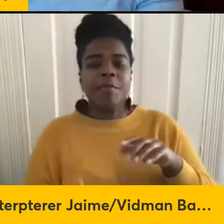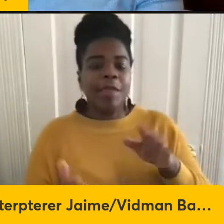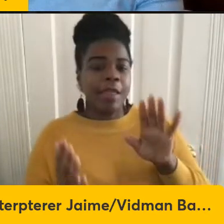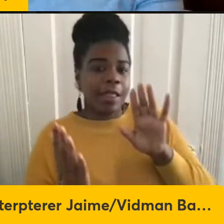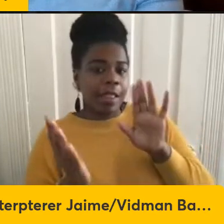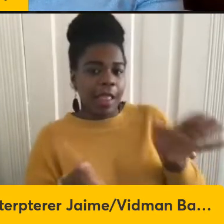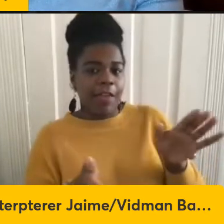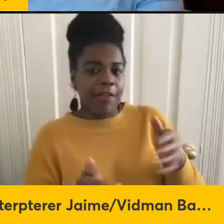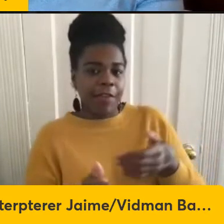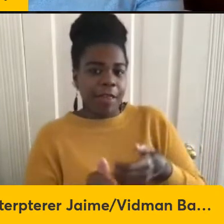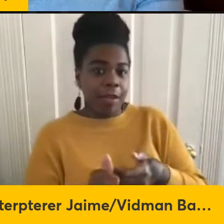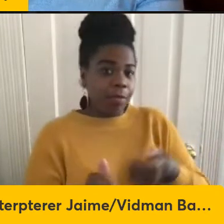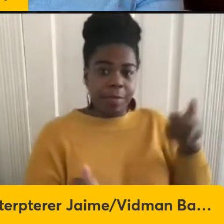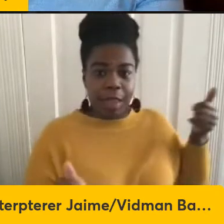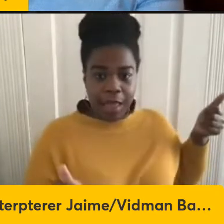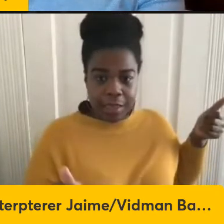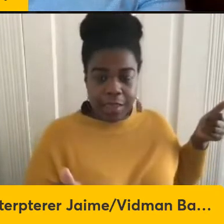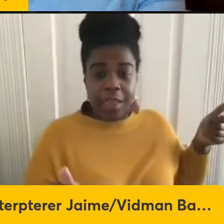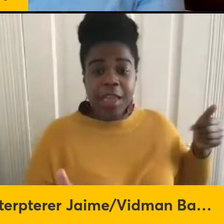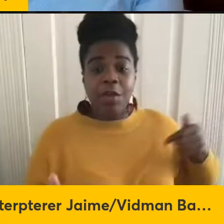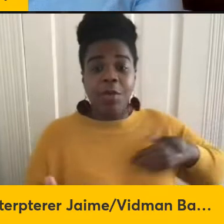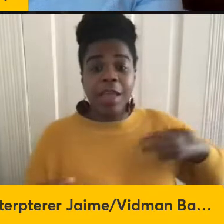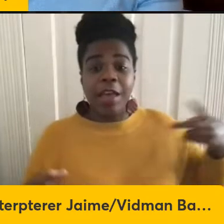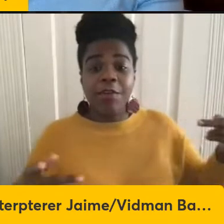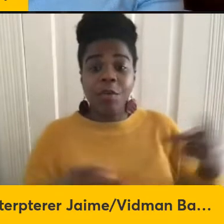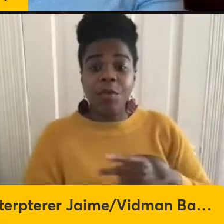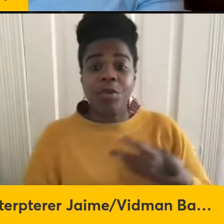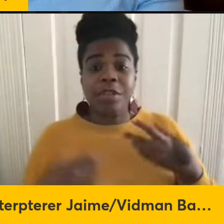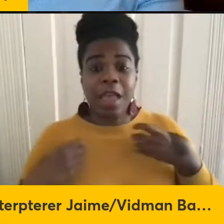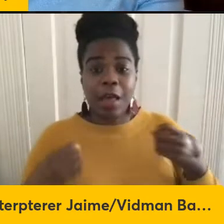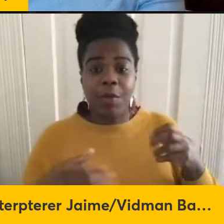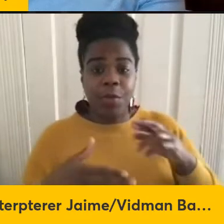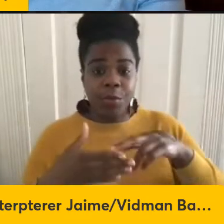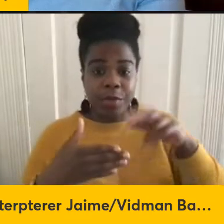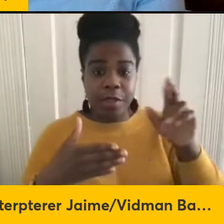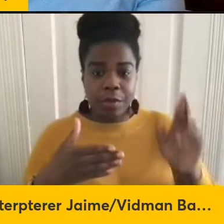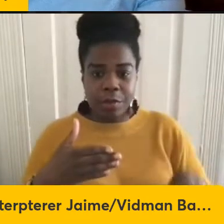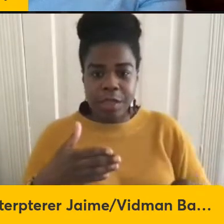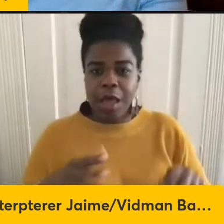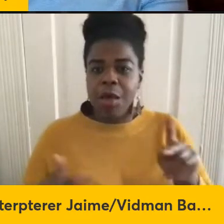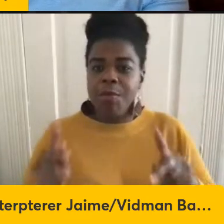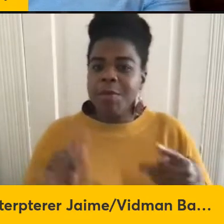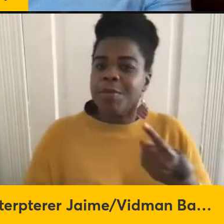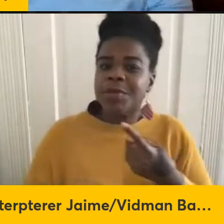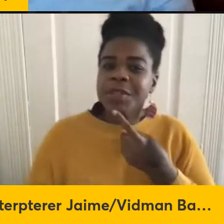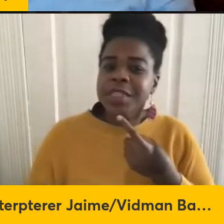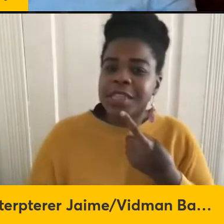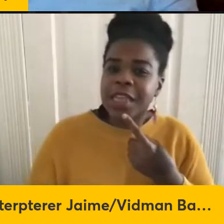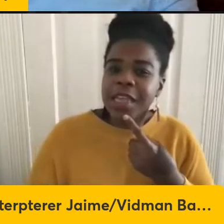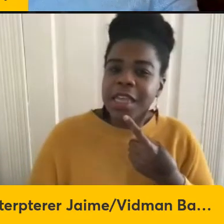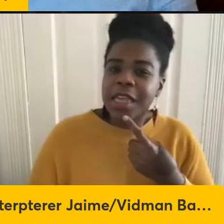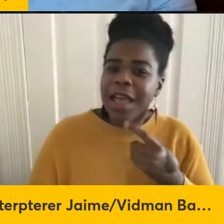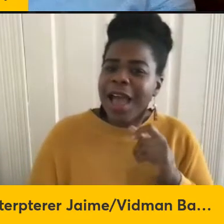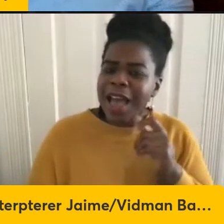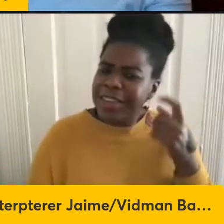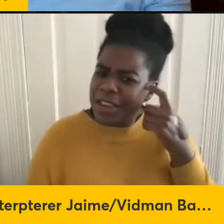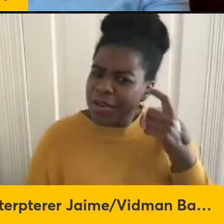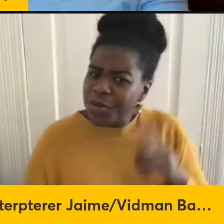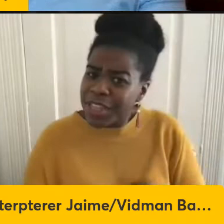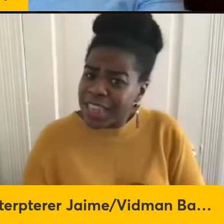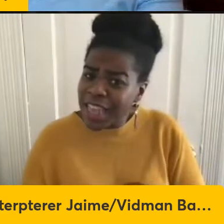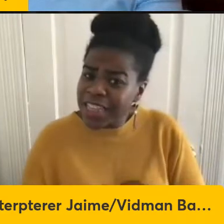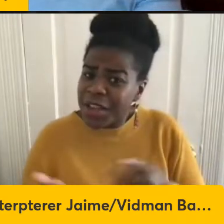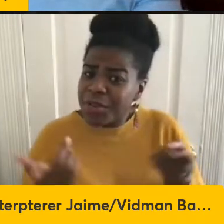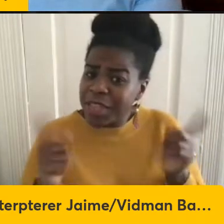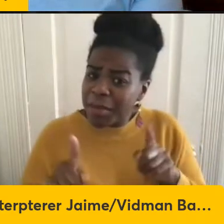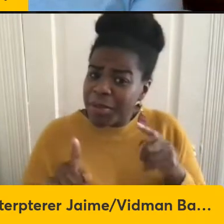we have all those worse health outcomes, and people say, oh, I didn't realize that was happening to